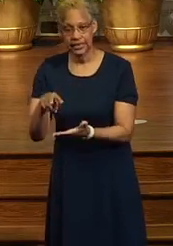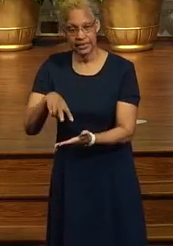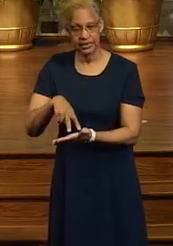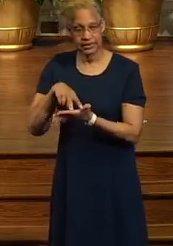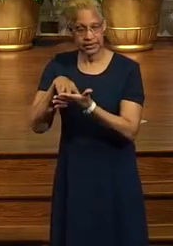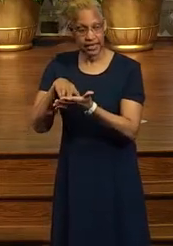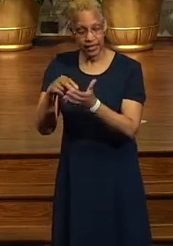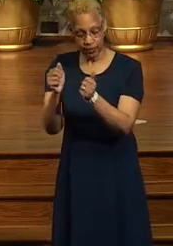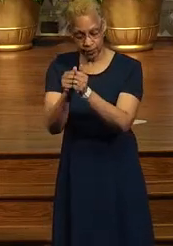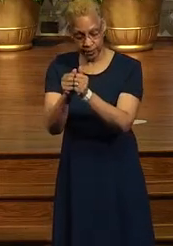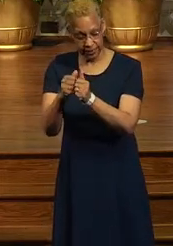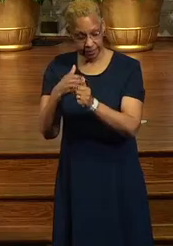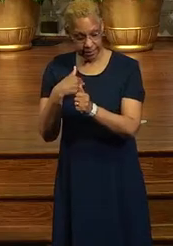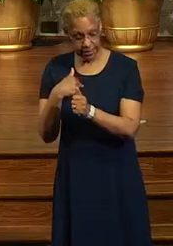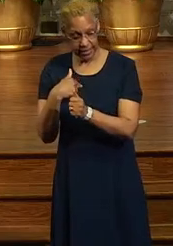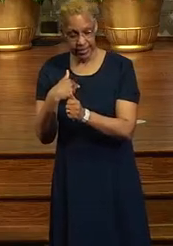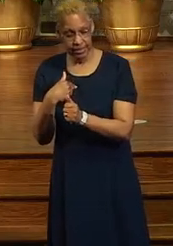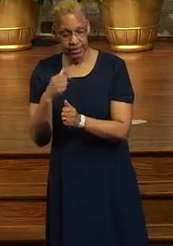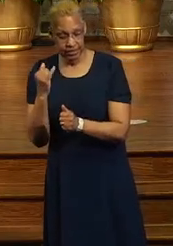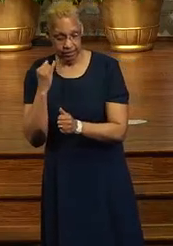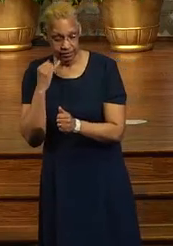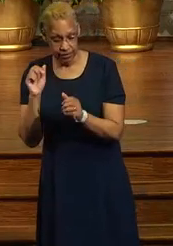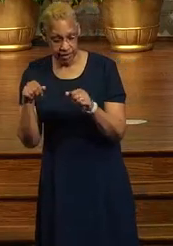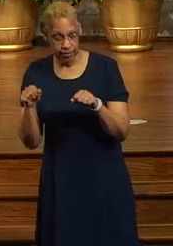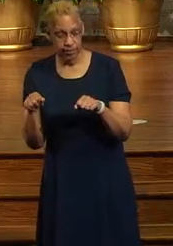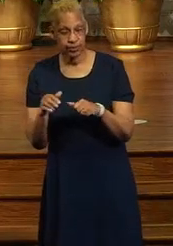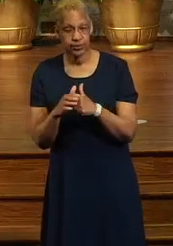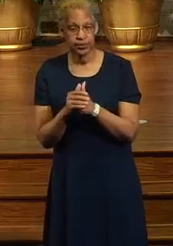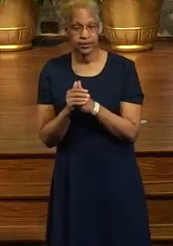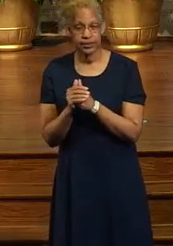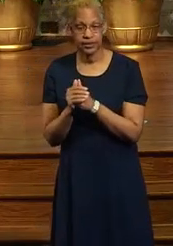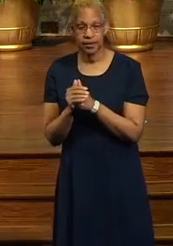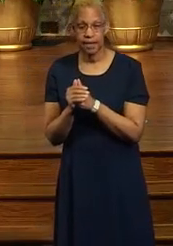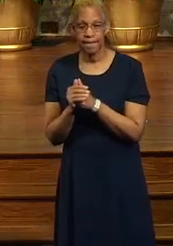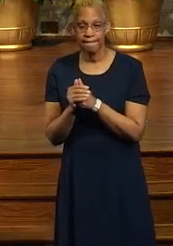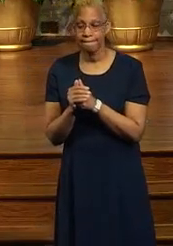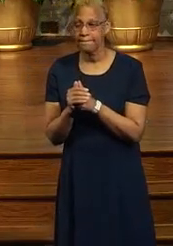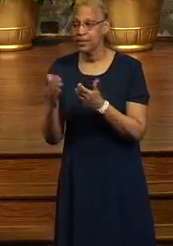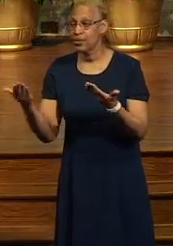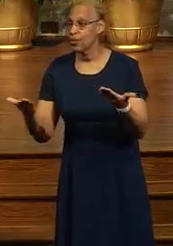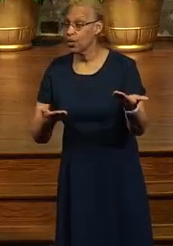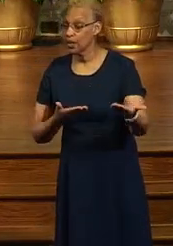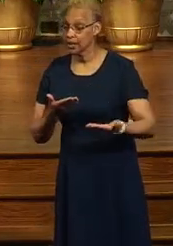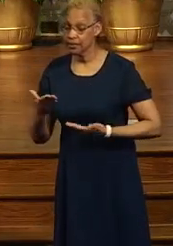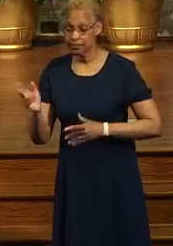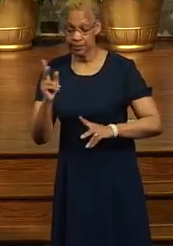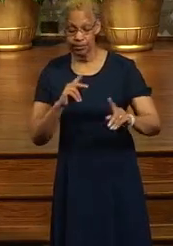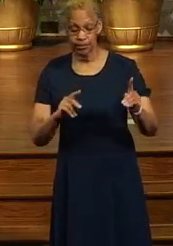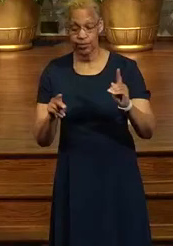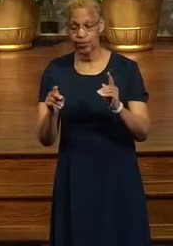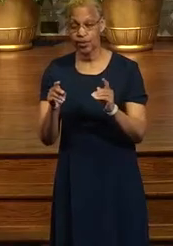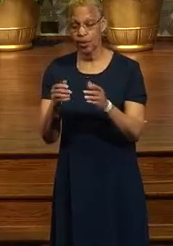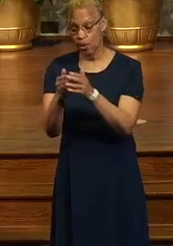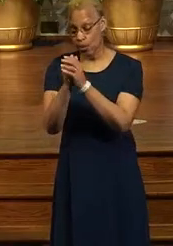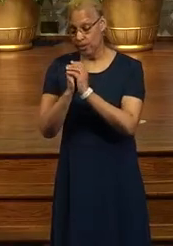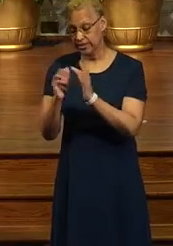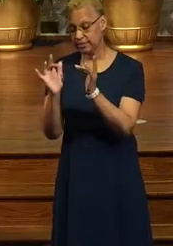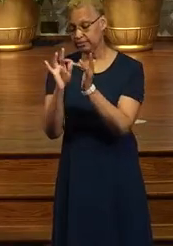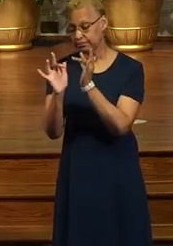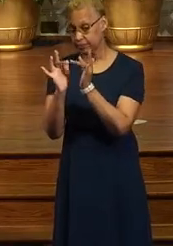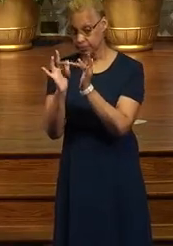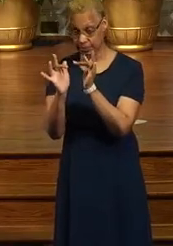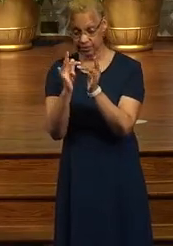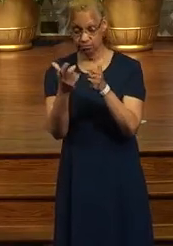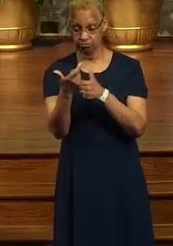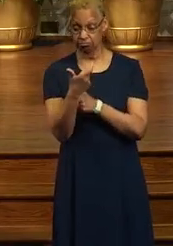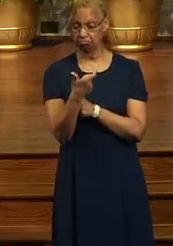me, those of you who are able to, and we want to welcome those of you that are worshiping with us online,